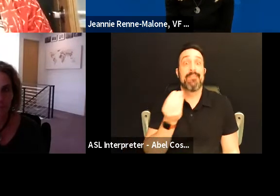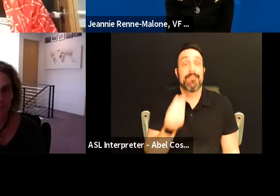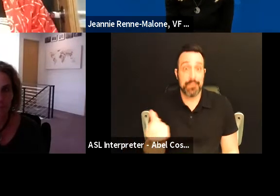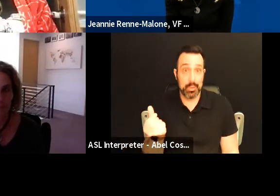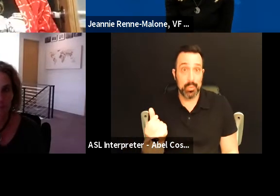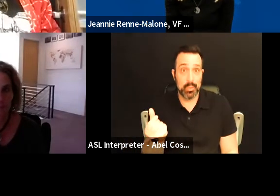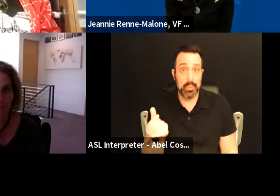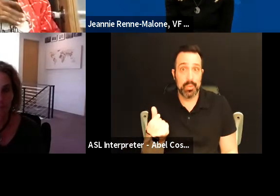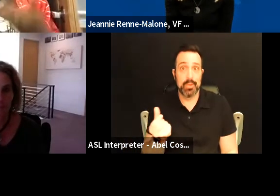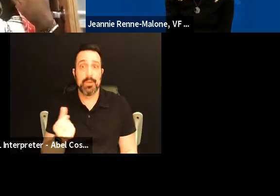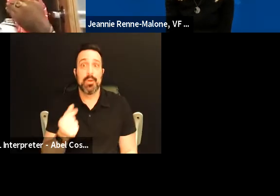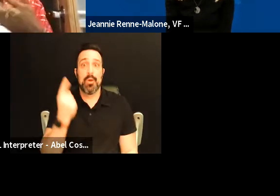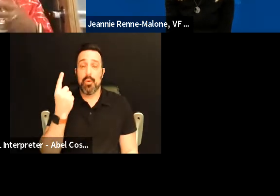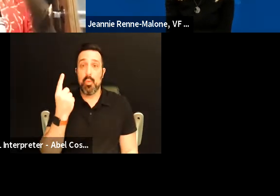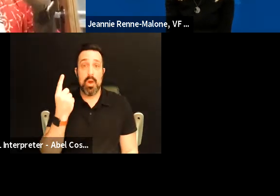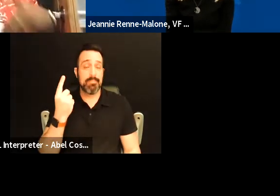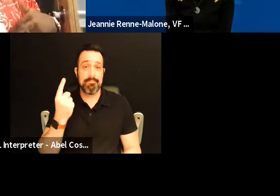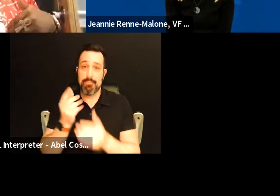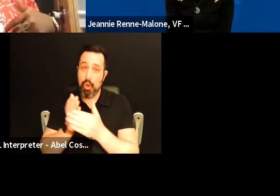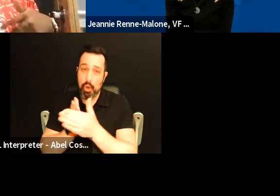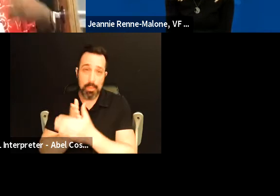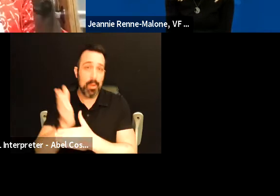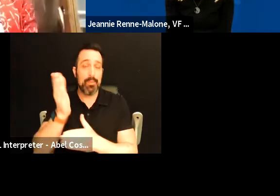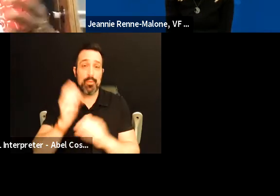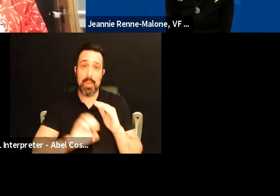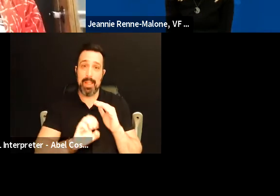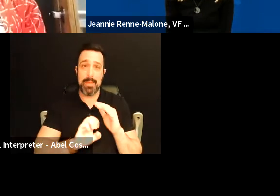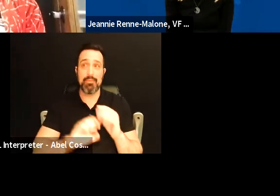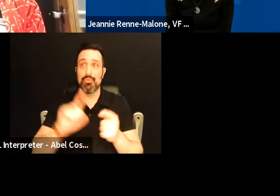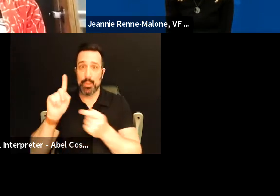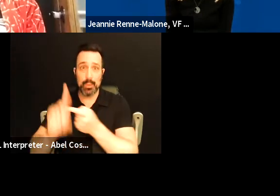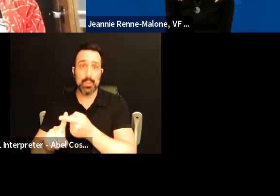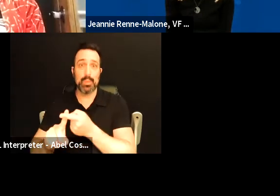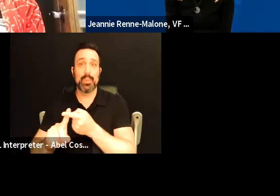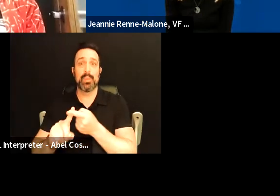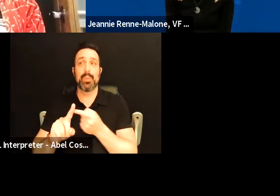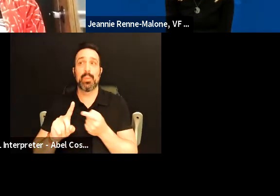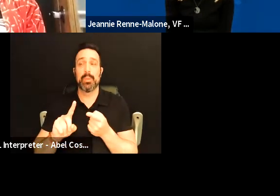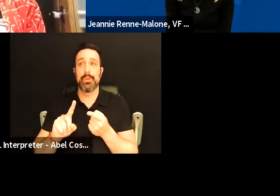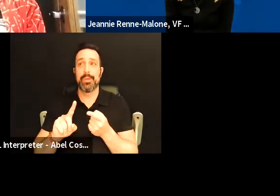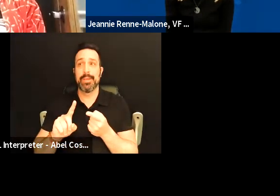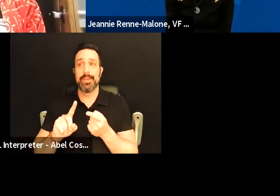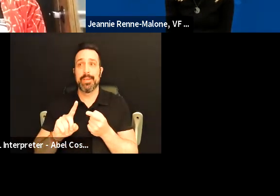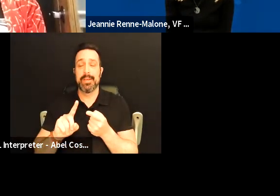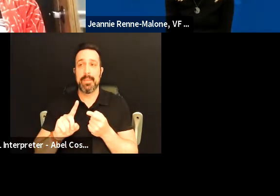one all the way through elementary to um to